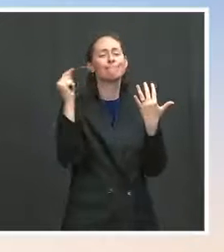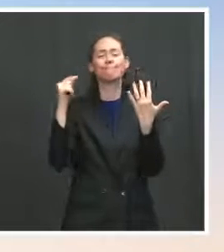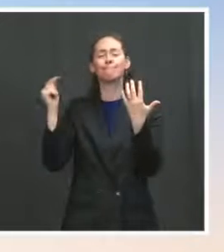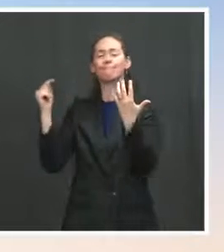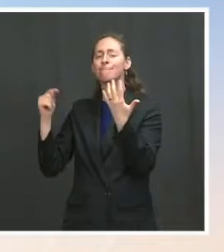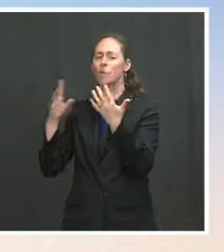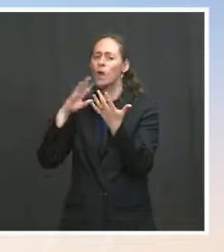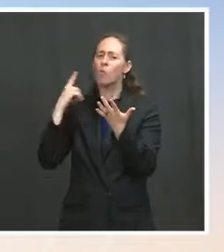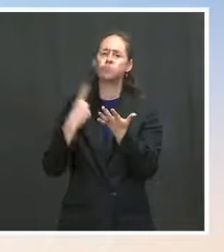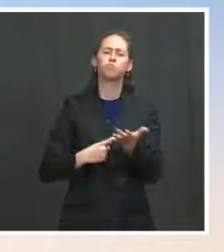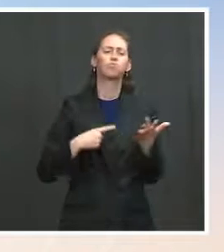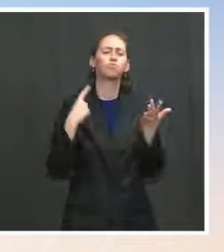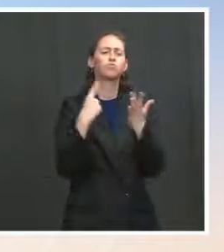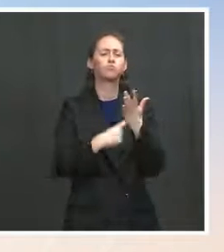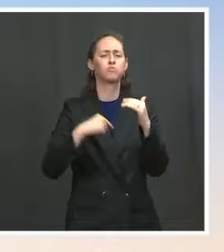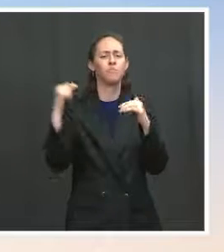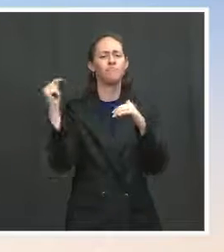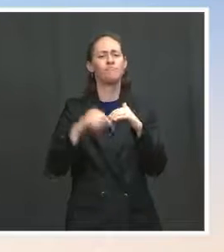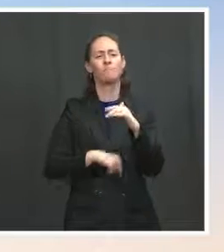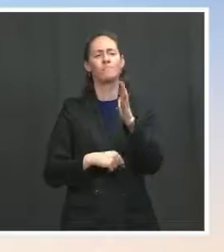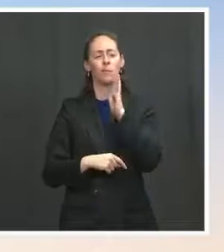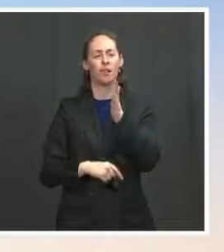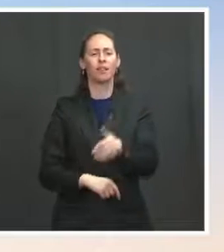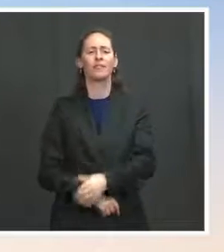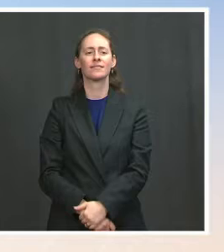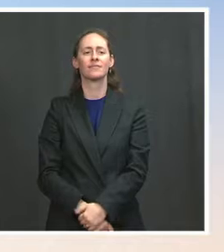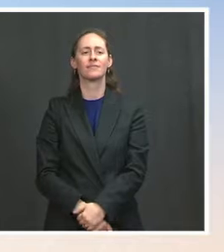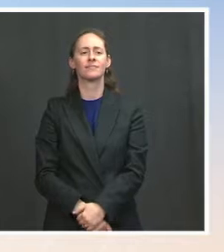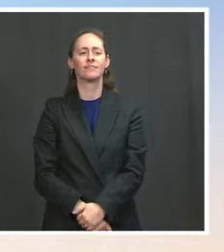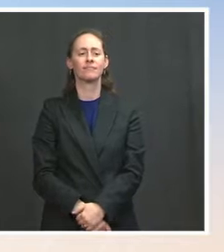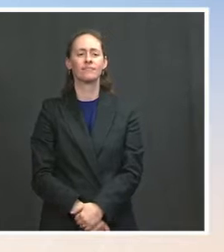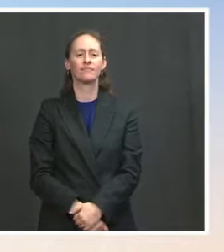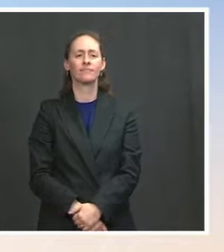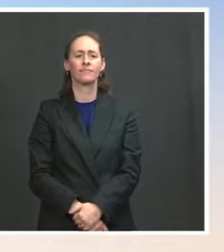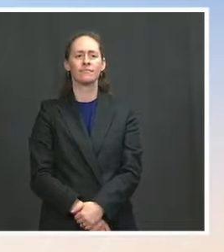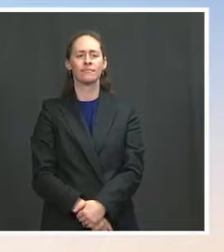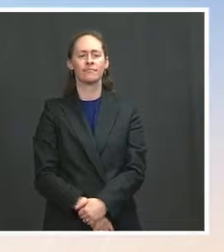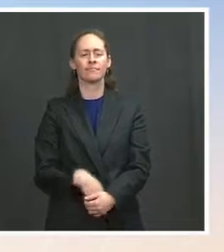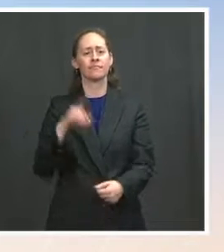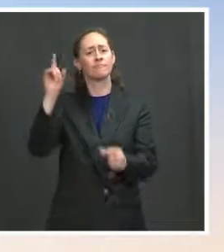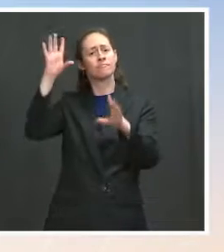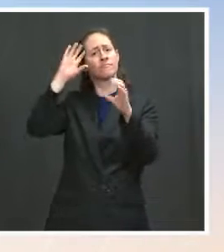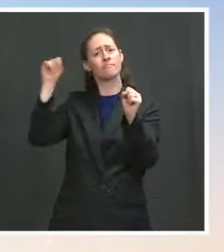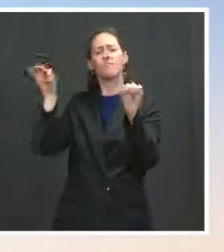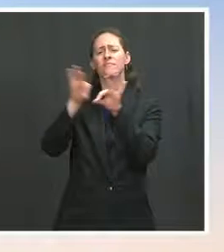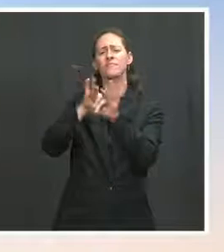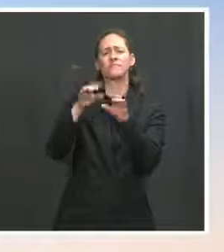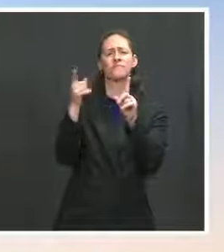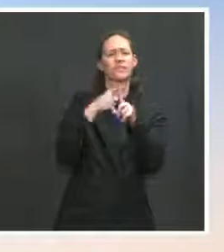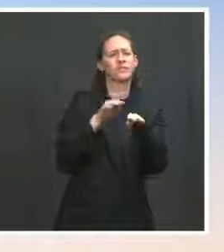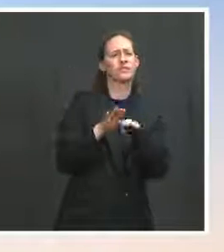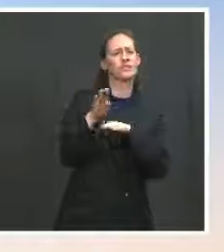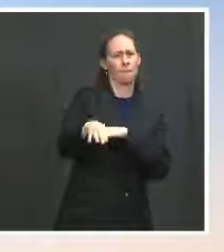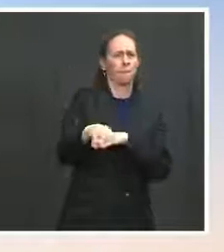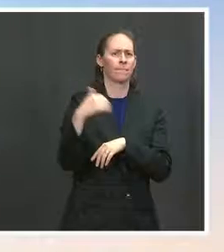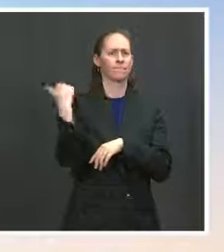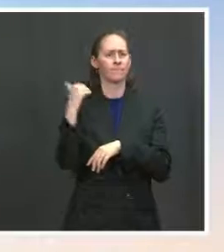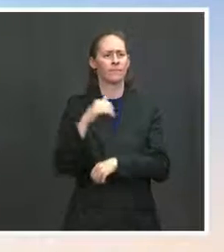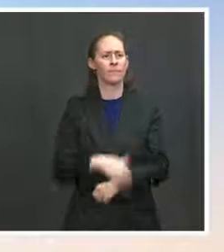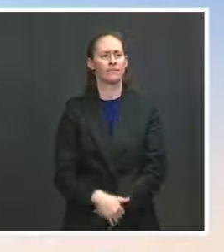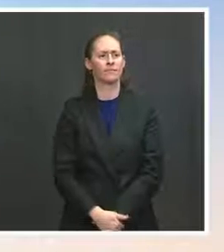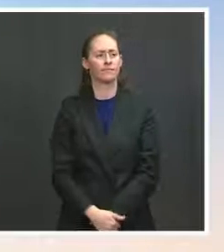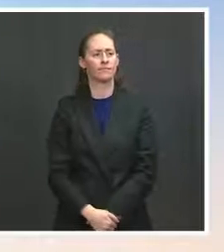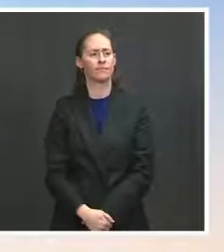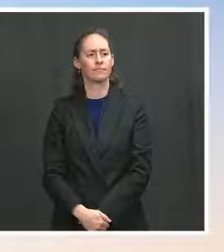and certainly it should be seen as significant that it's the president's first stop on a foreign trip. This is his first meeting with the Queen. Is that something he's